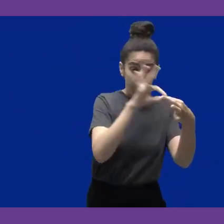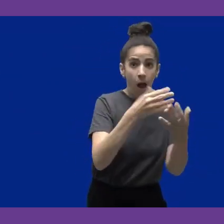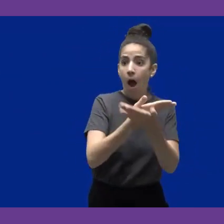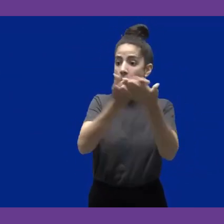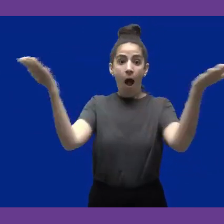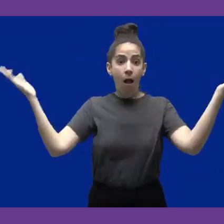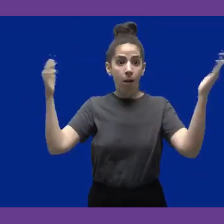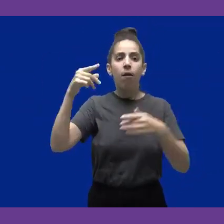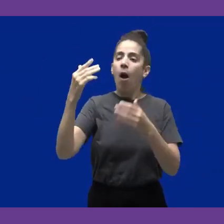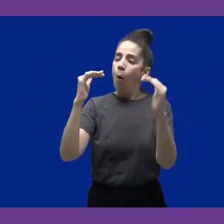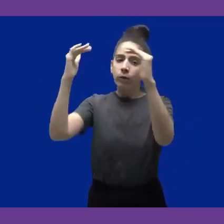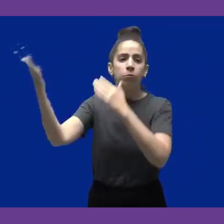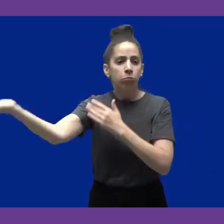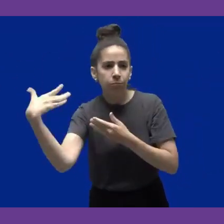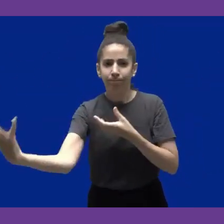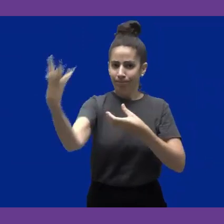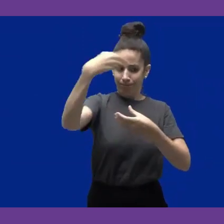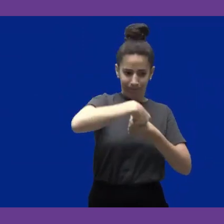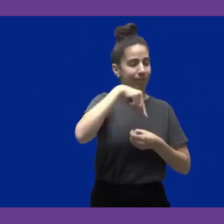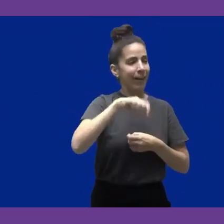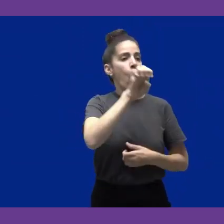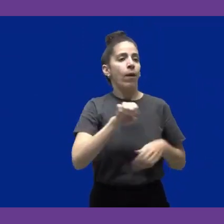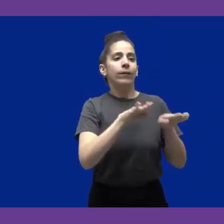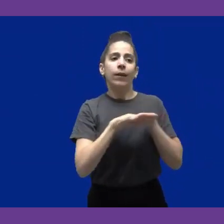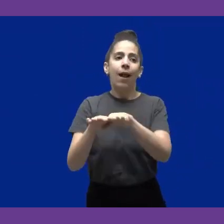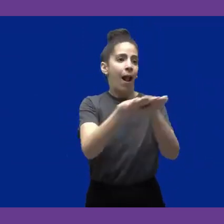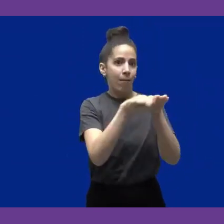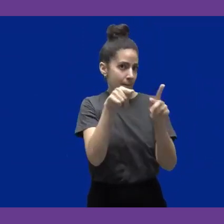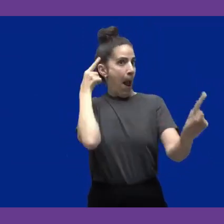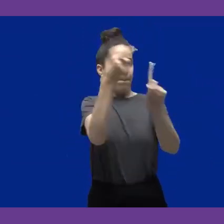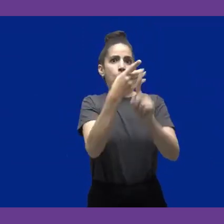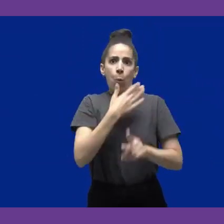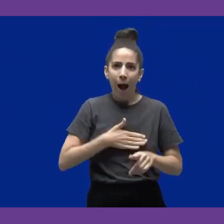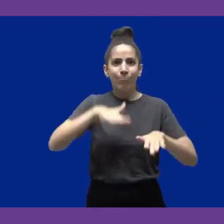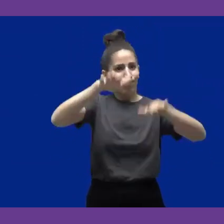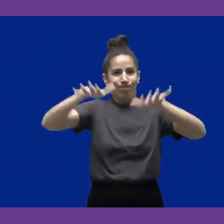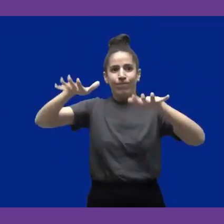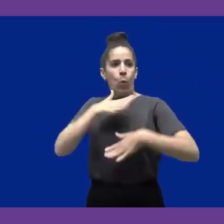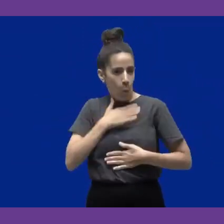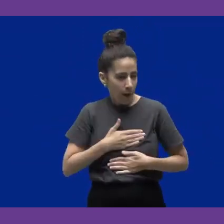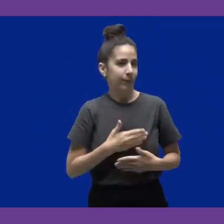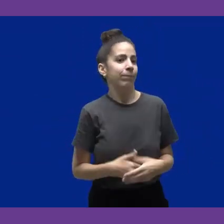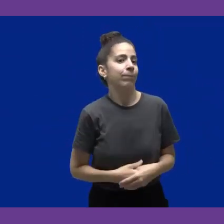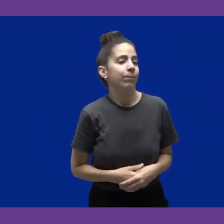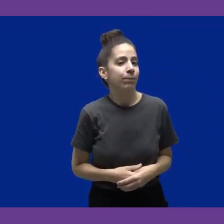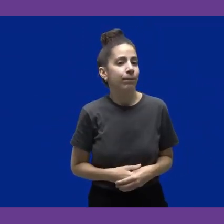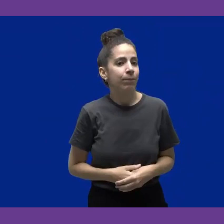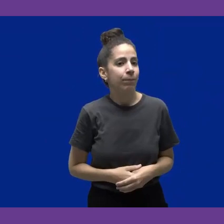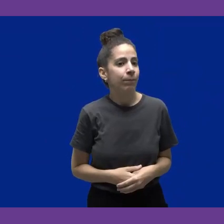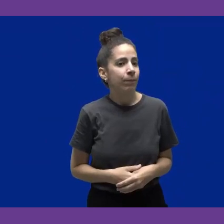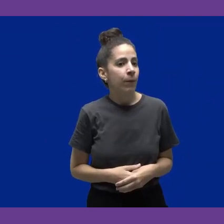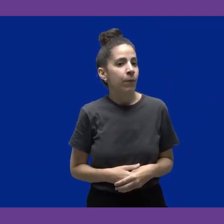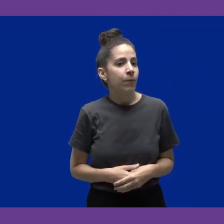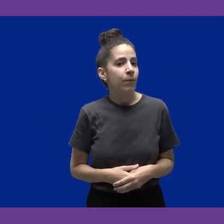And in this case, in these standards under the developed by under this mandate, we also have, for